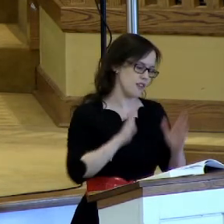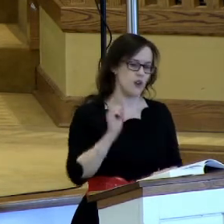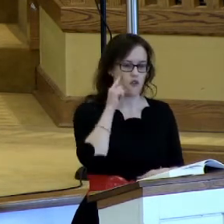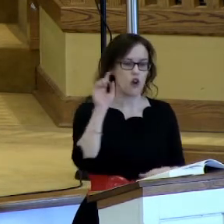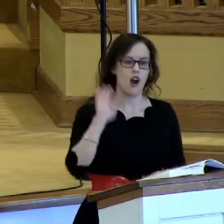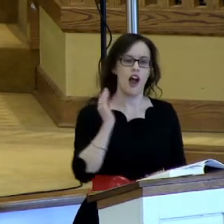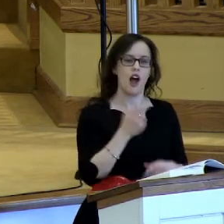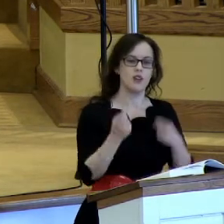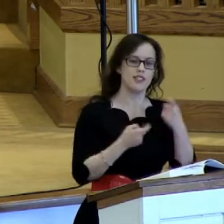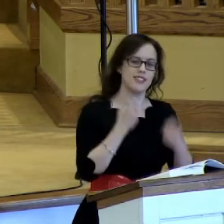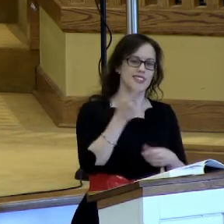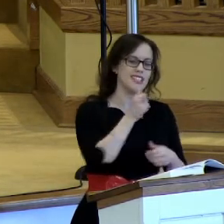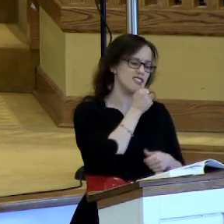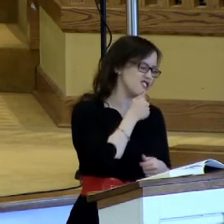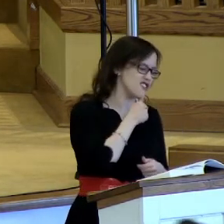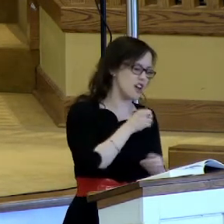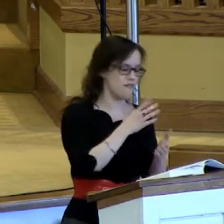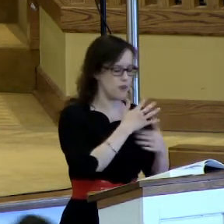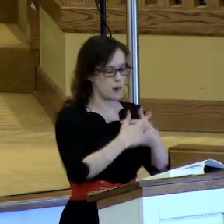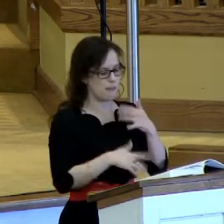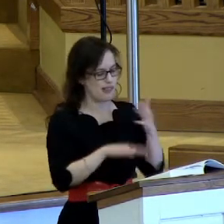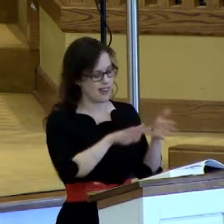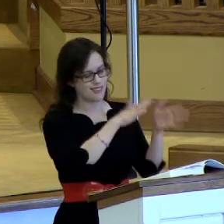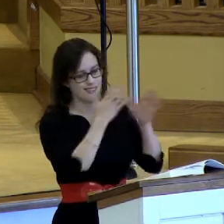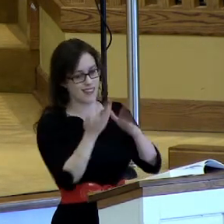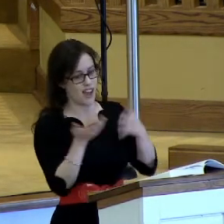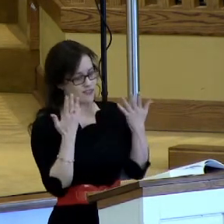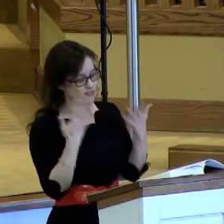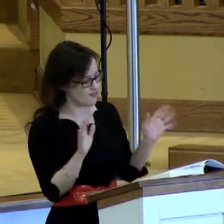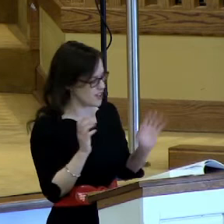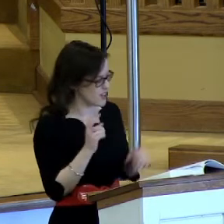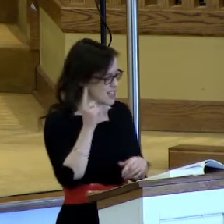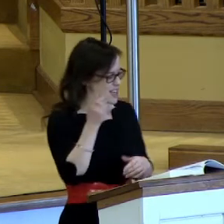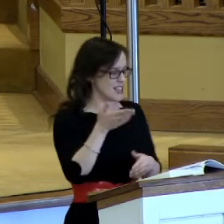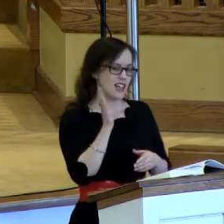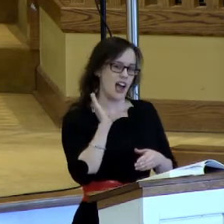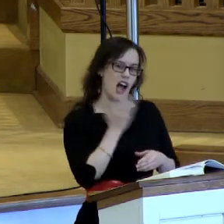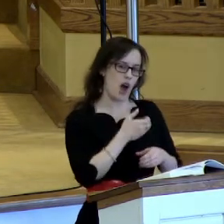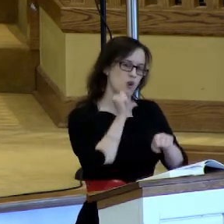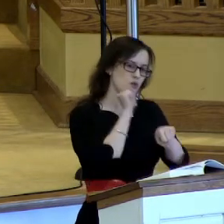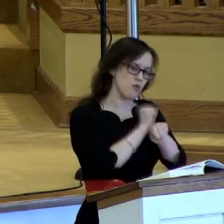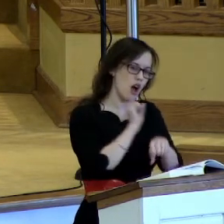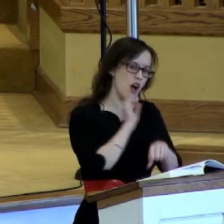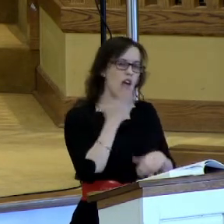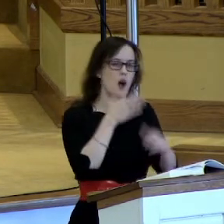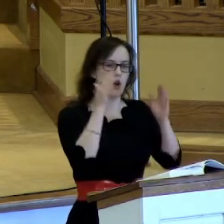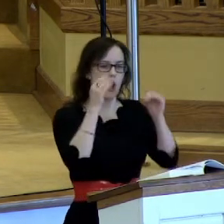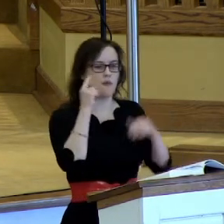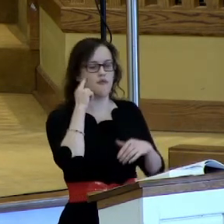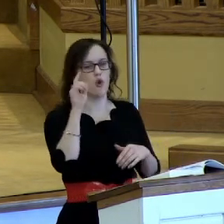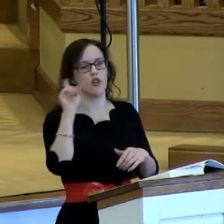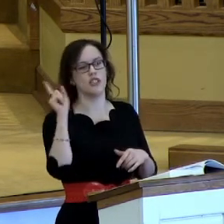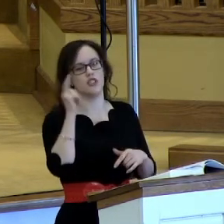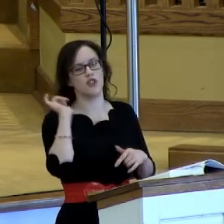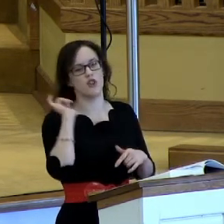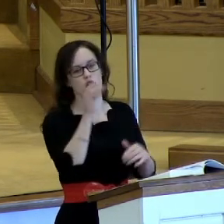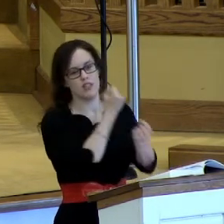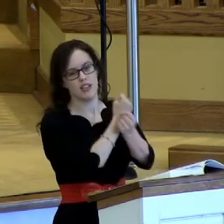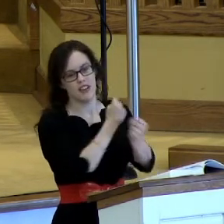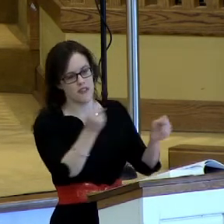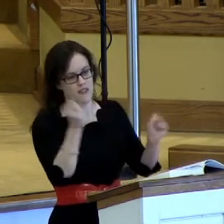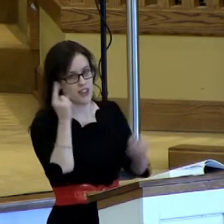he suffered and bled and died. He our rock, our hope of eternal salvation.